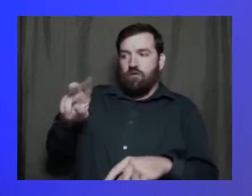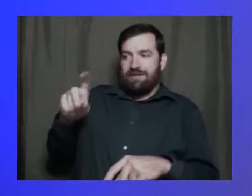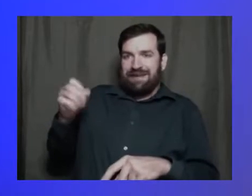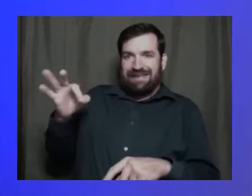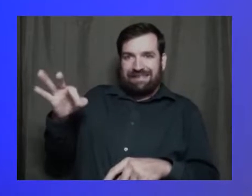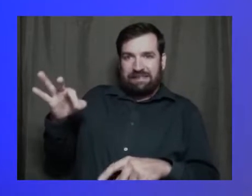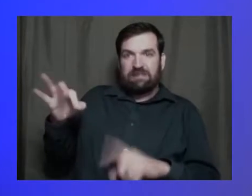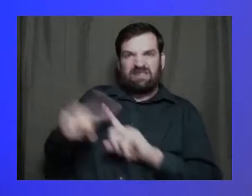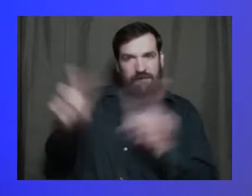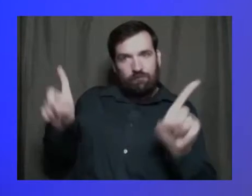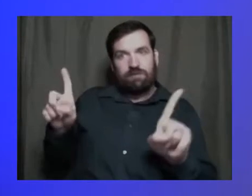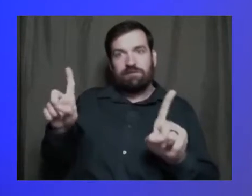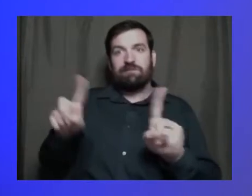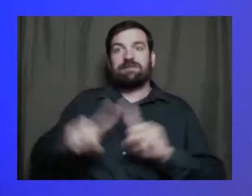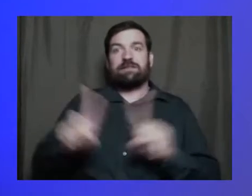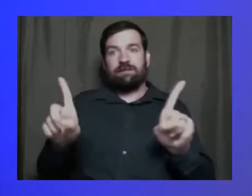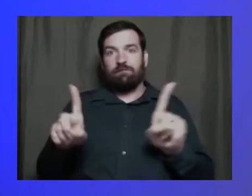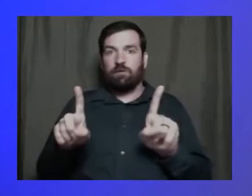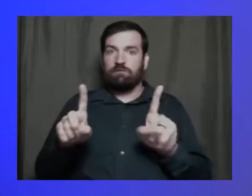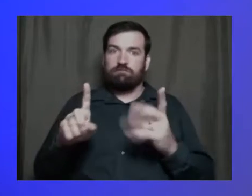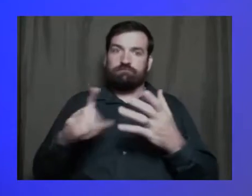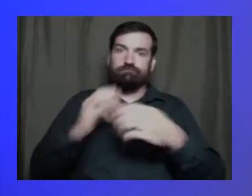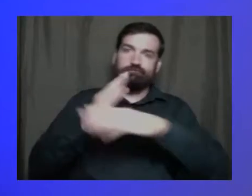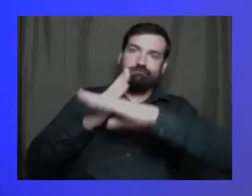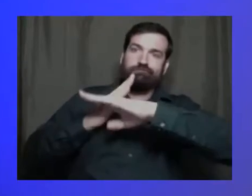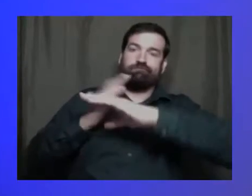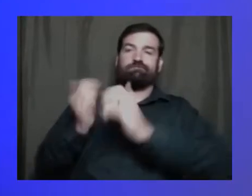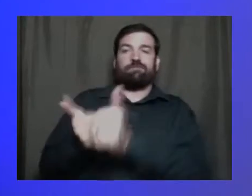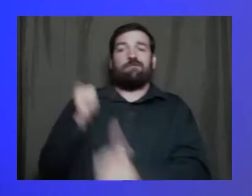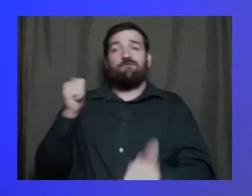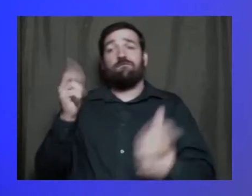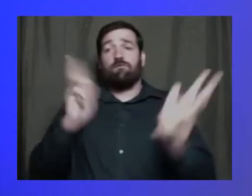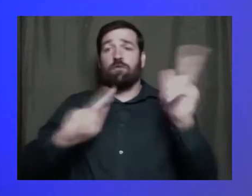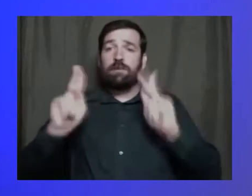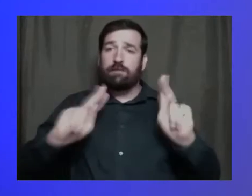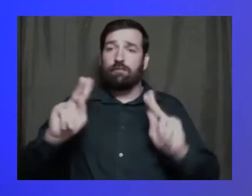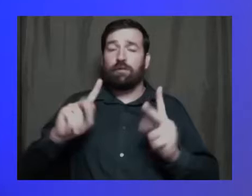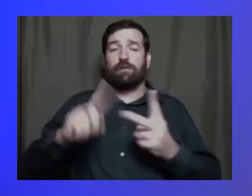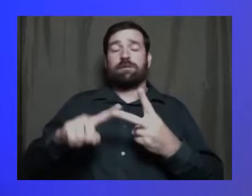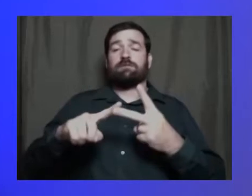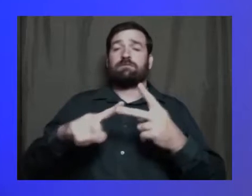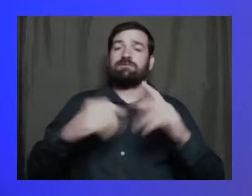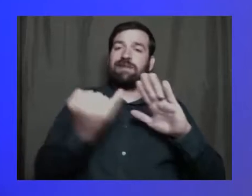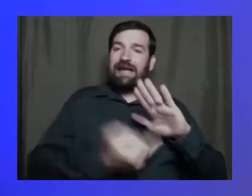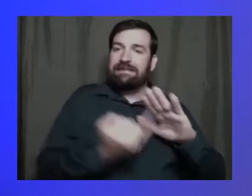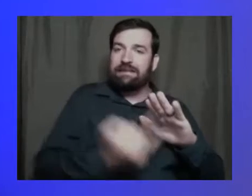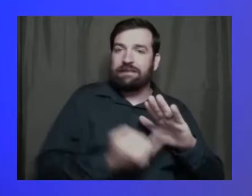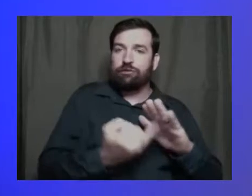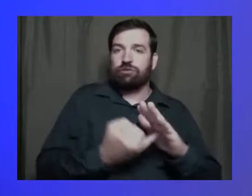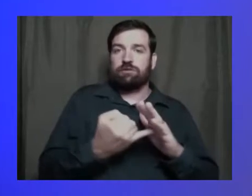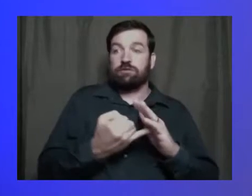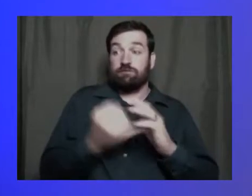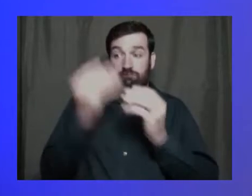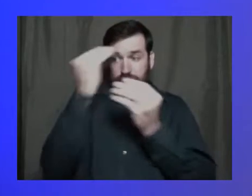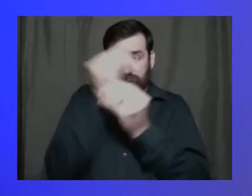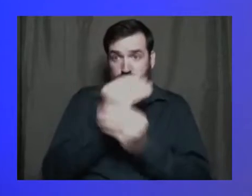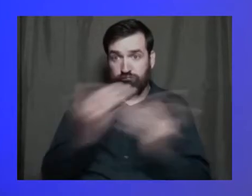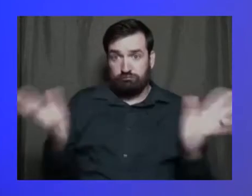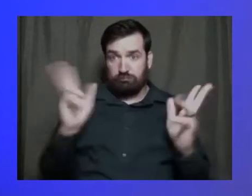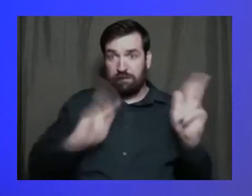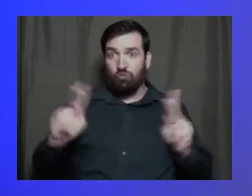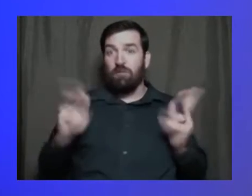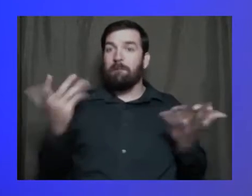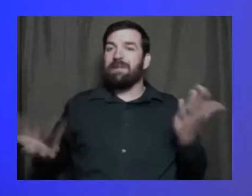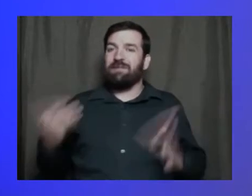additional precautions in terms of staying away from other people, going into isolation, letting other people around you know that they may have been